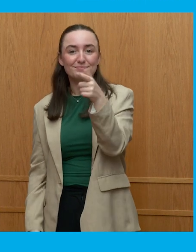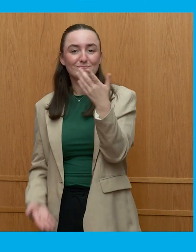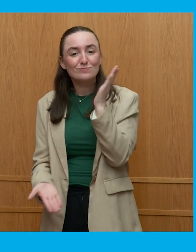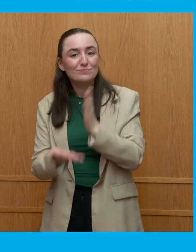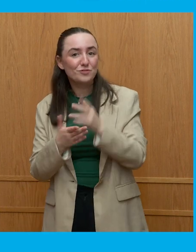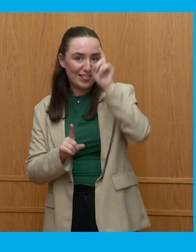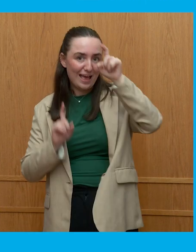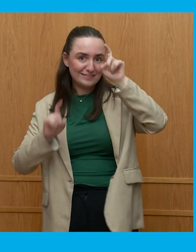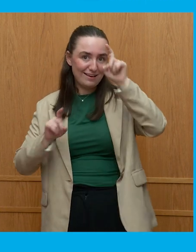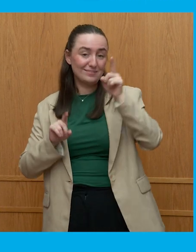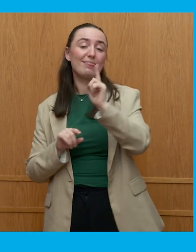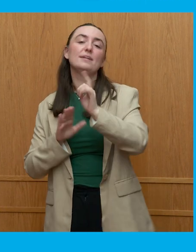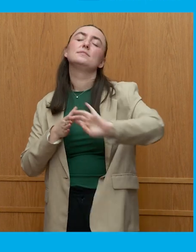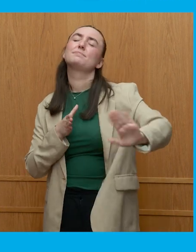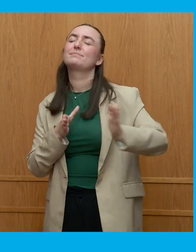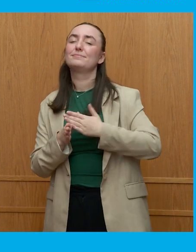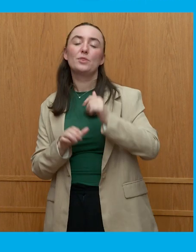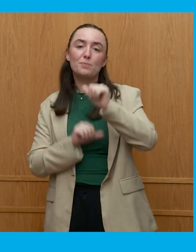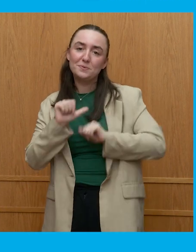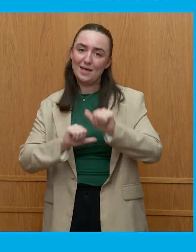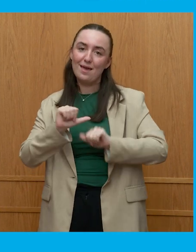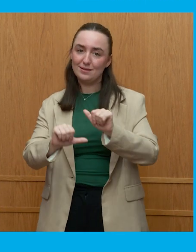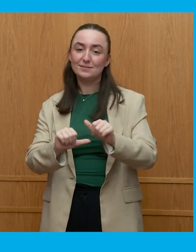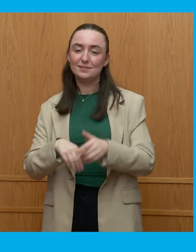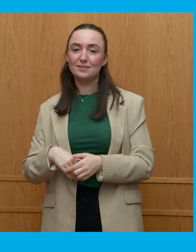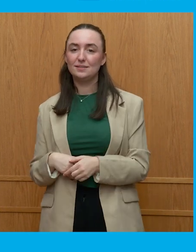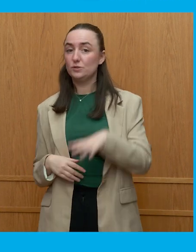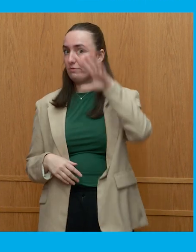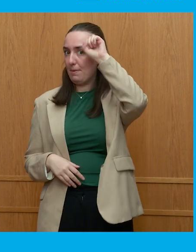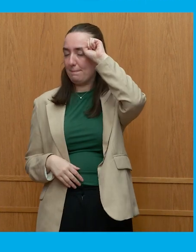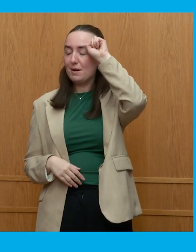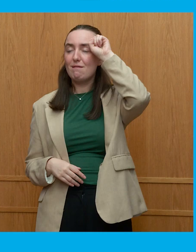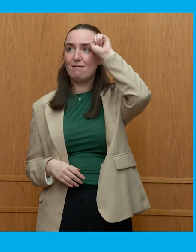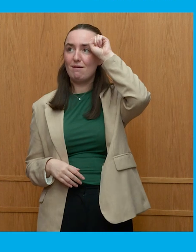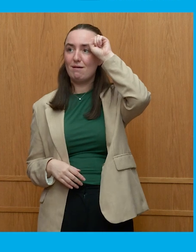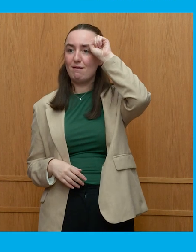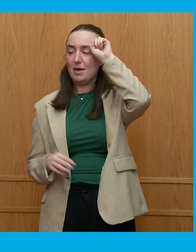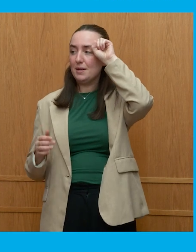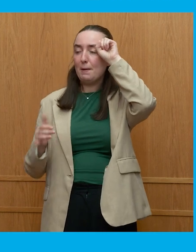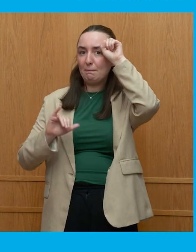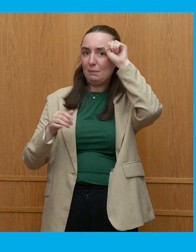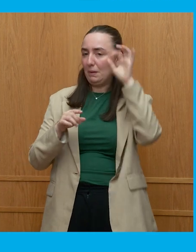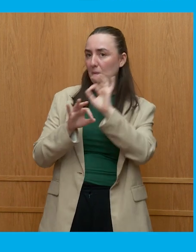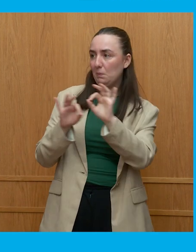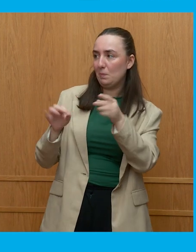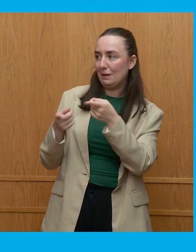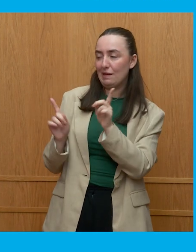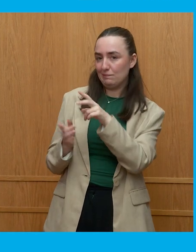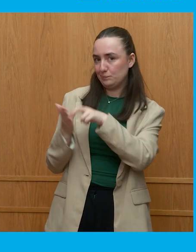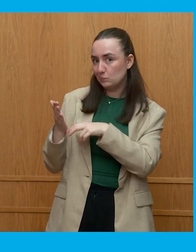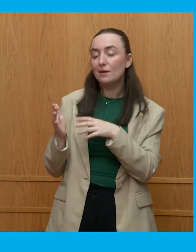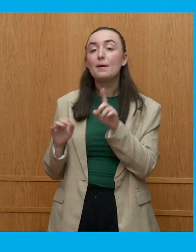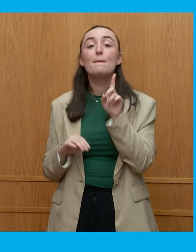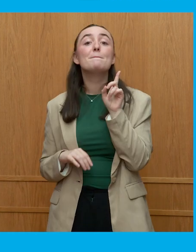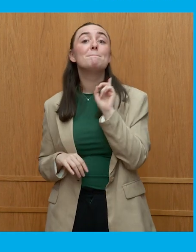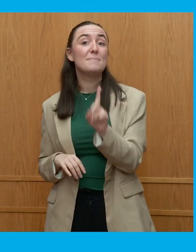beginning of the process. So I remember, and maybe nobody recorded that, that